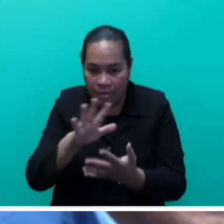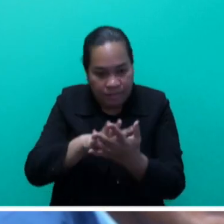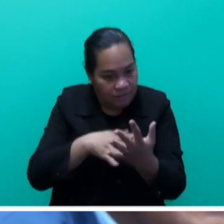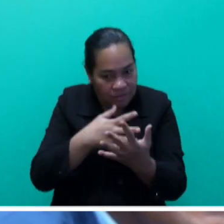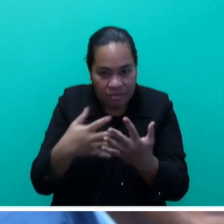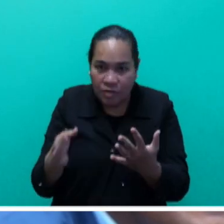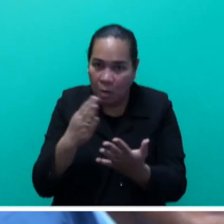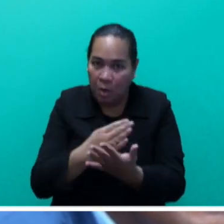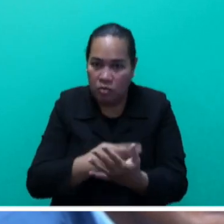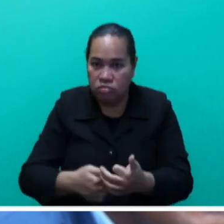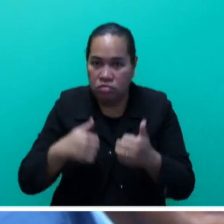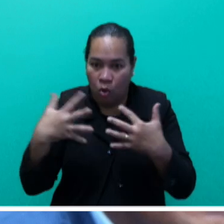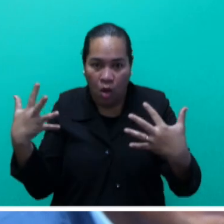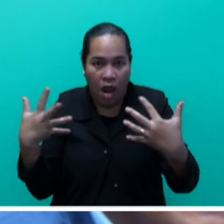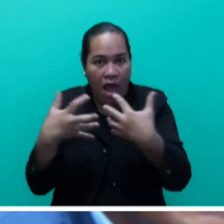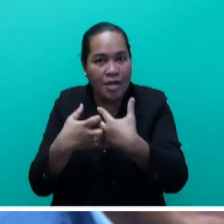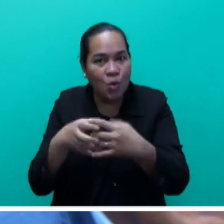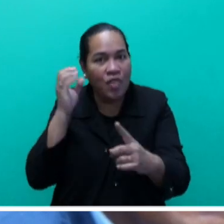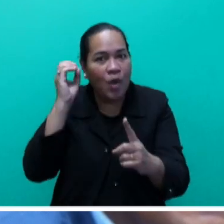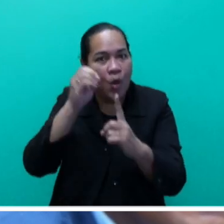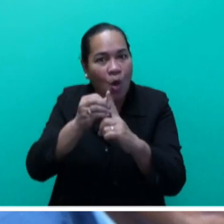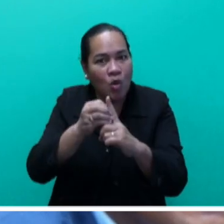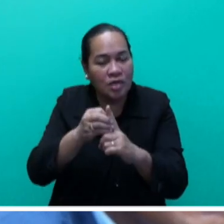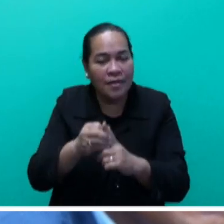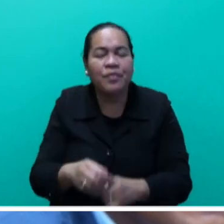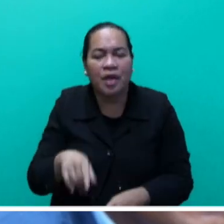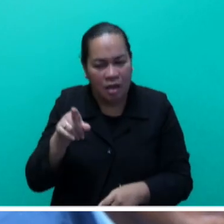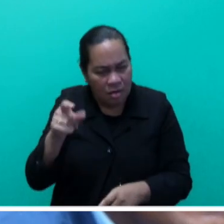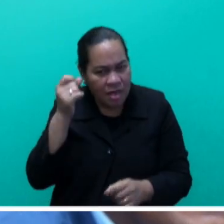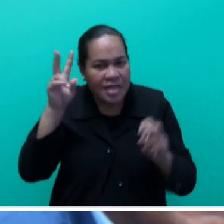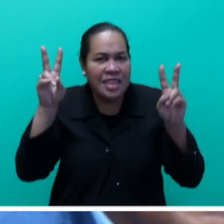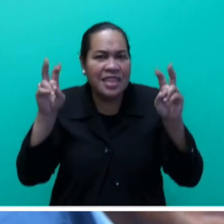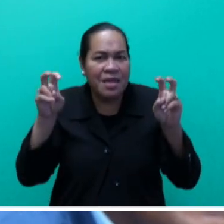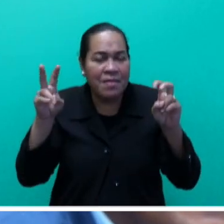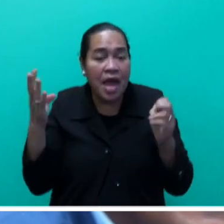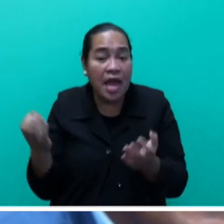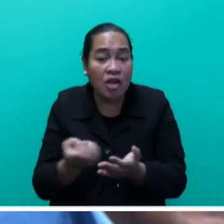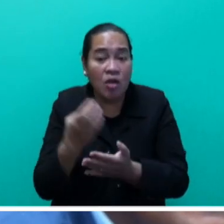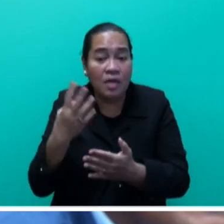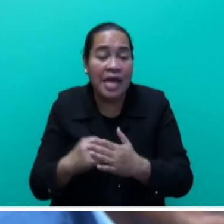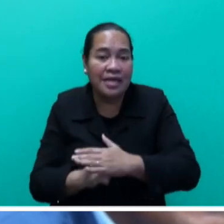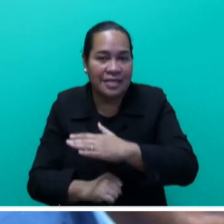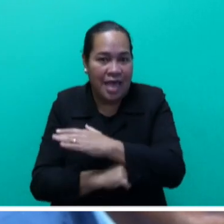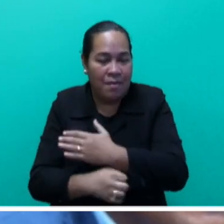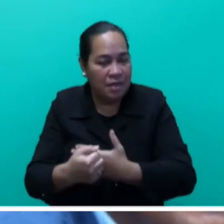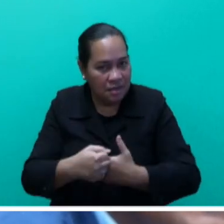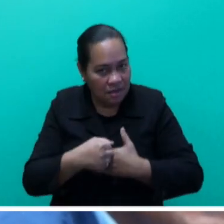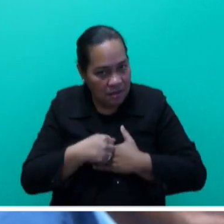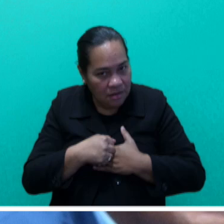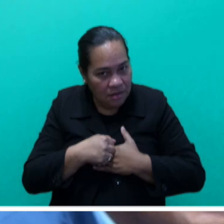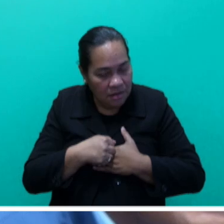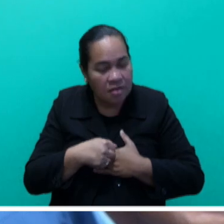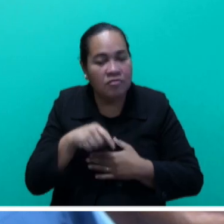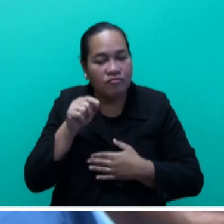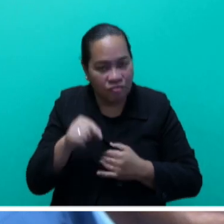goals. Mr. Speaker, sir, realizing the theme of the budget, an economically stable, secure, and sustainable Fiji,